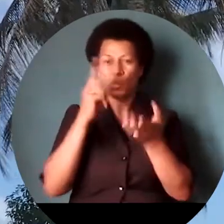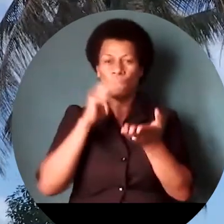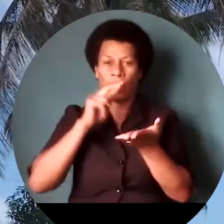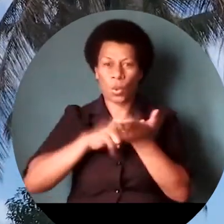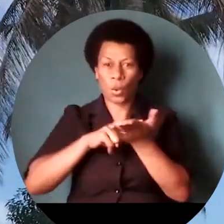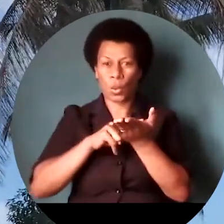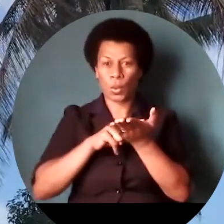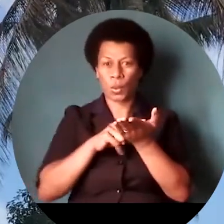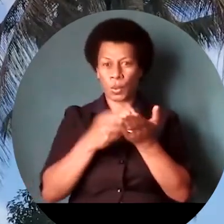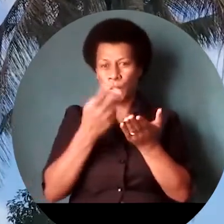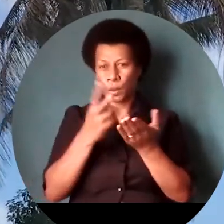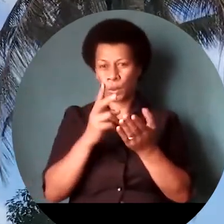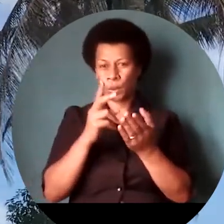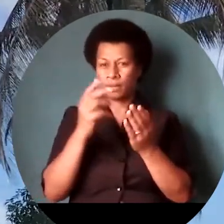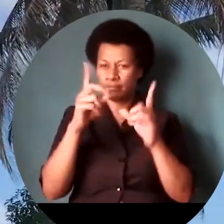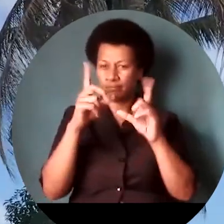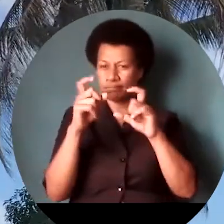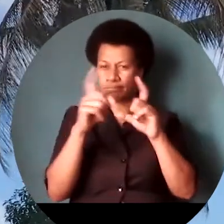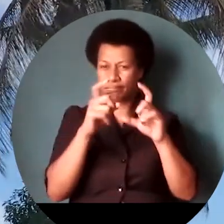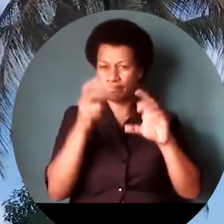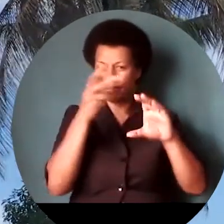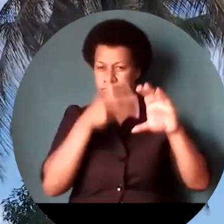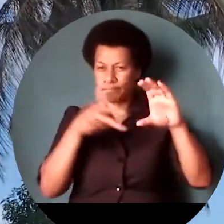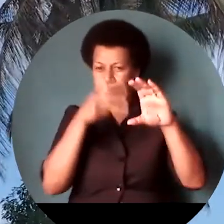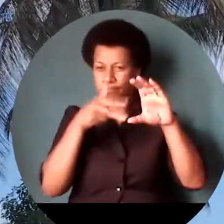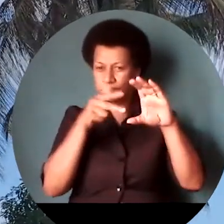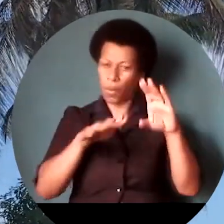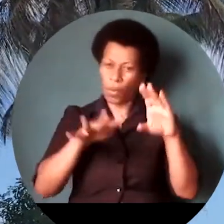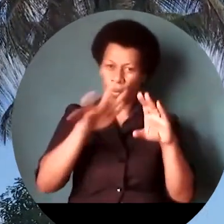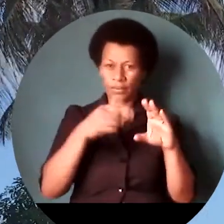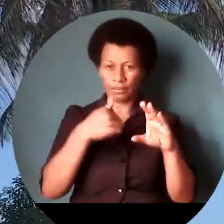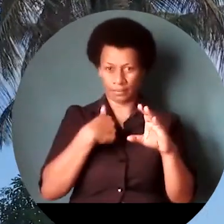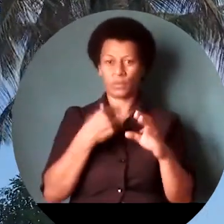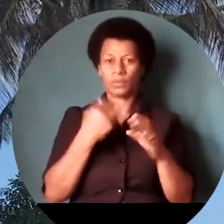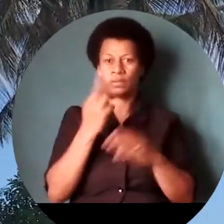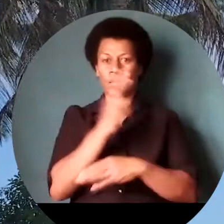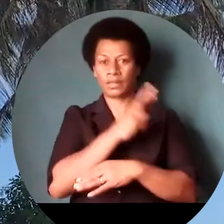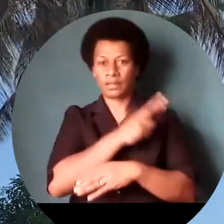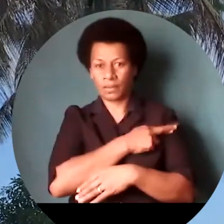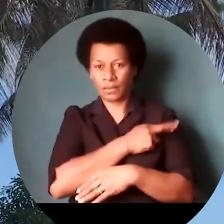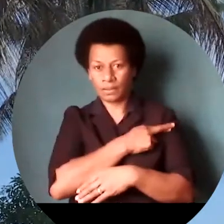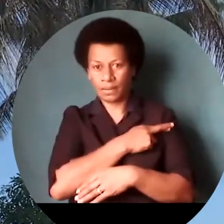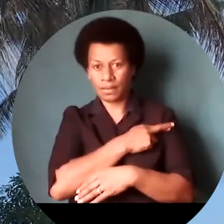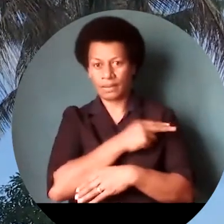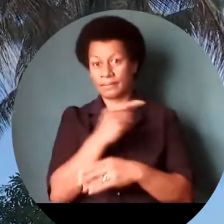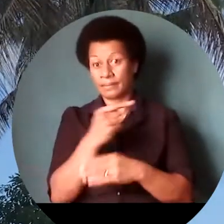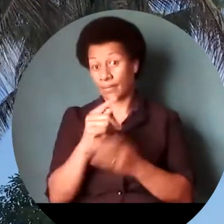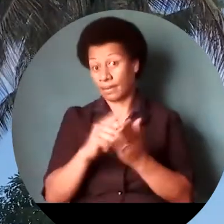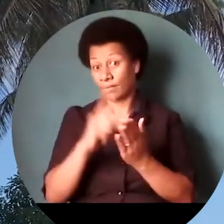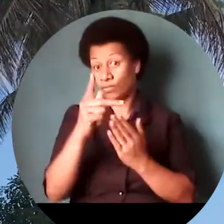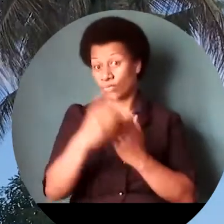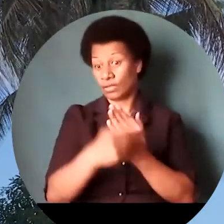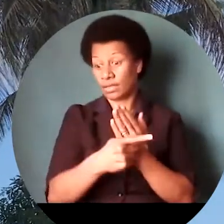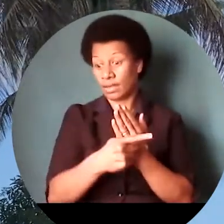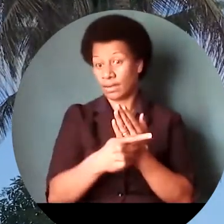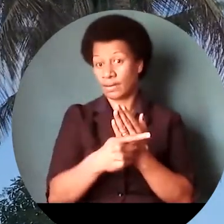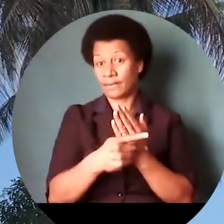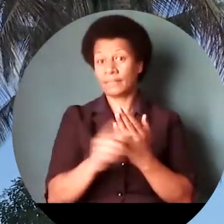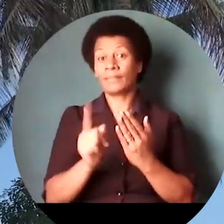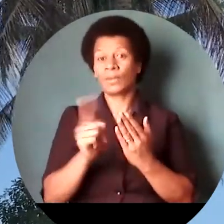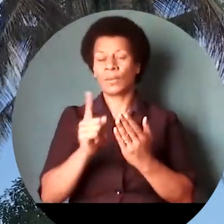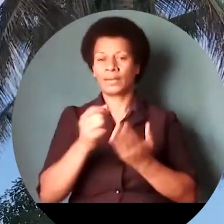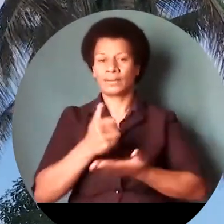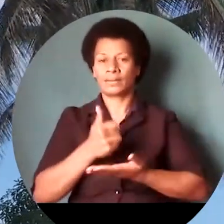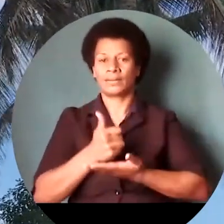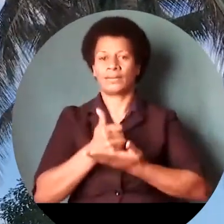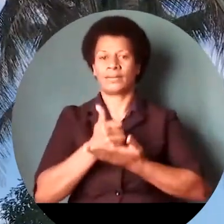as possible. I will be doing community action work to essentially carry out some aspects of the project